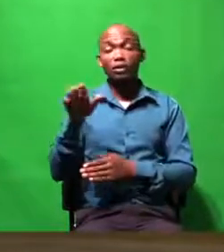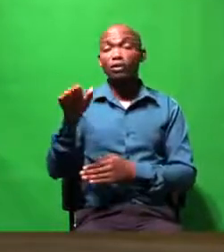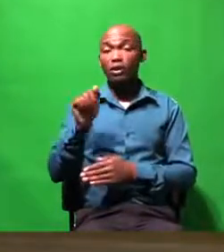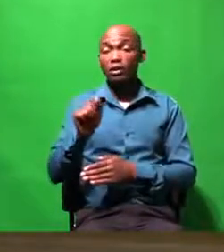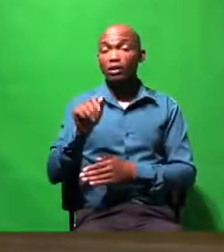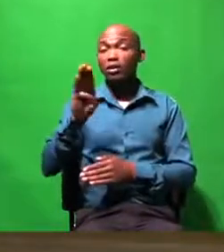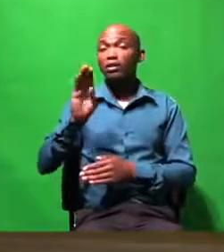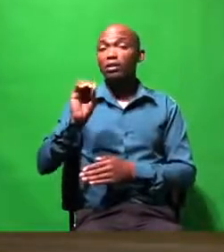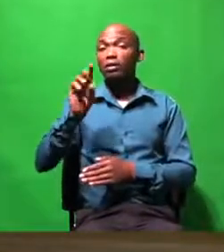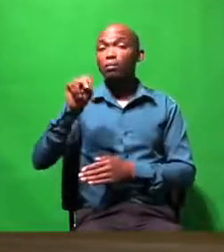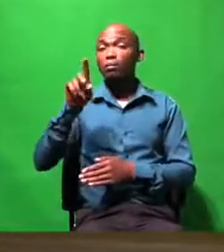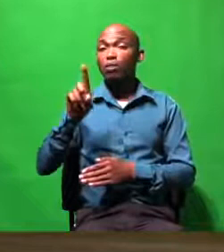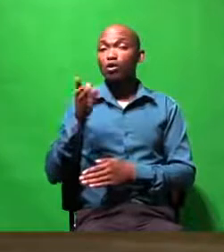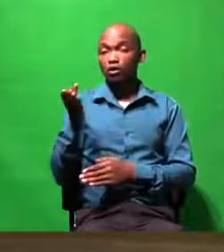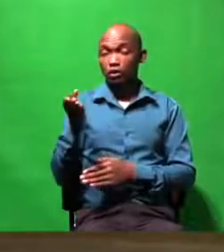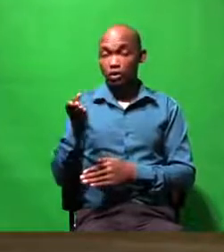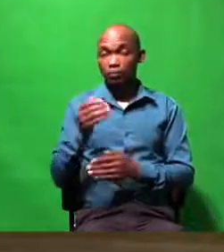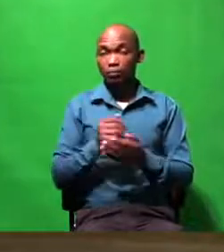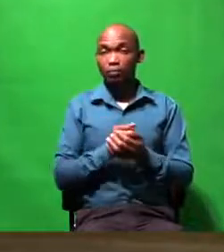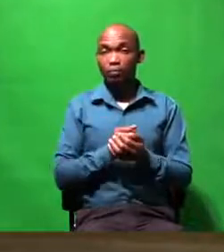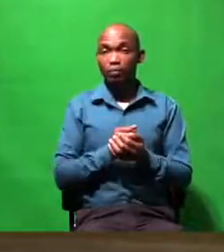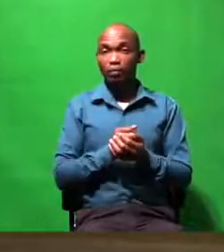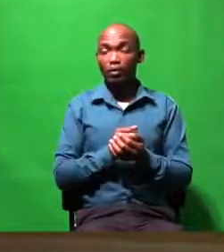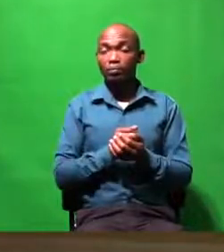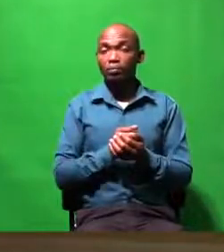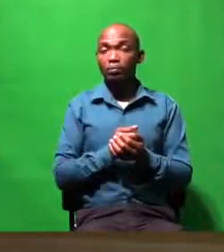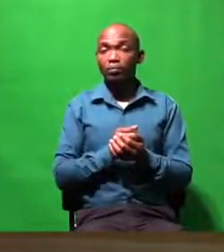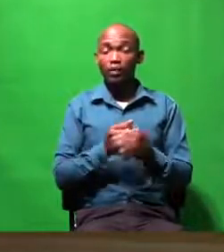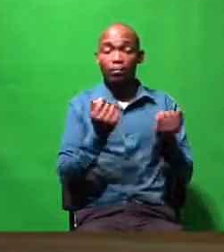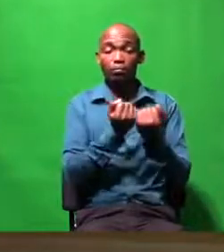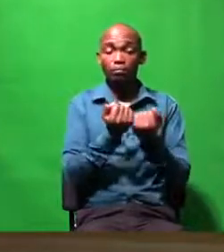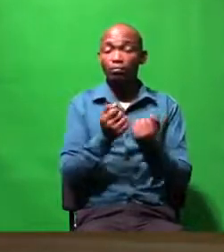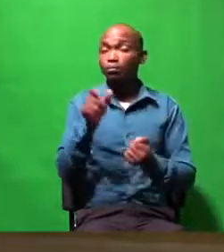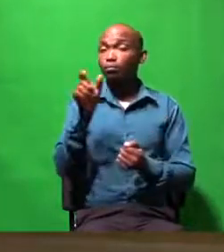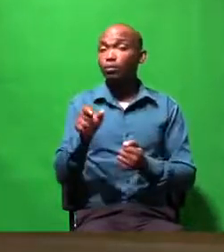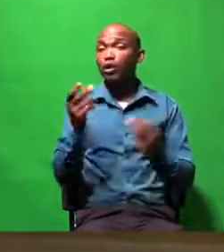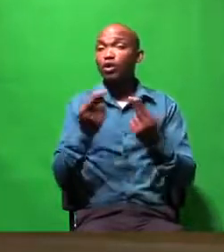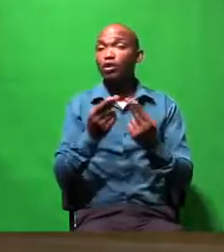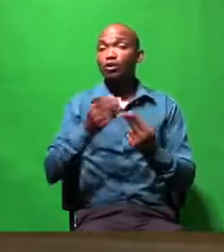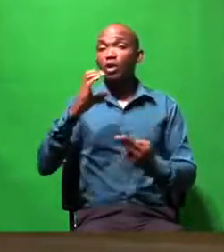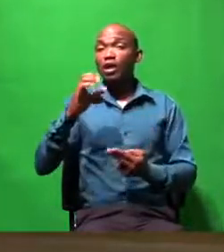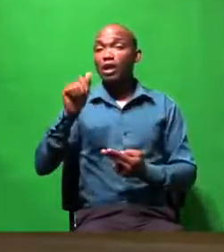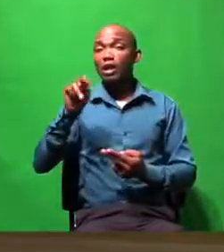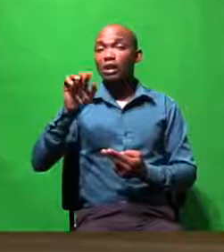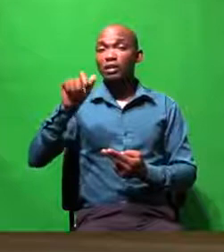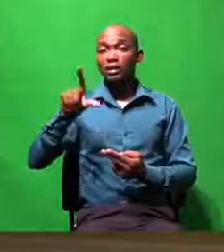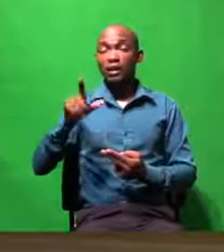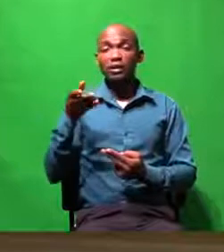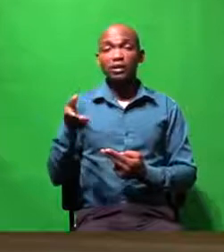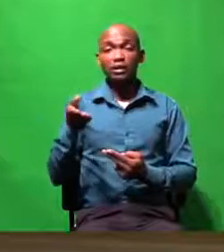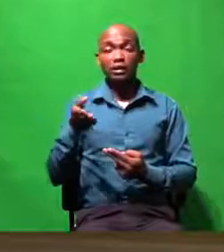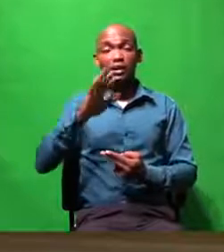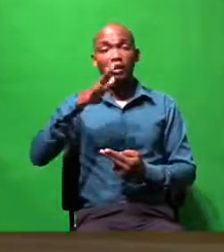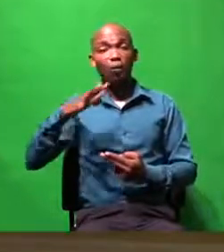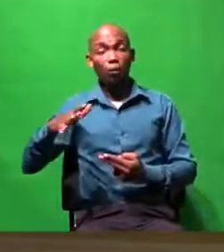So pond is man-made lakes in the area, and also canals. Canals also there is a